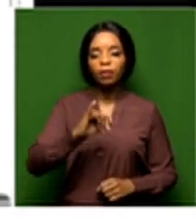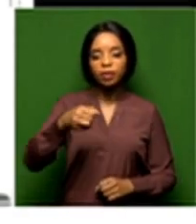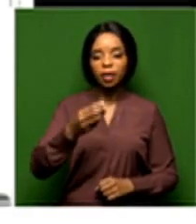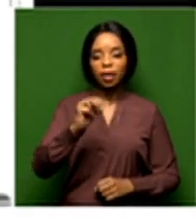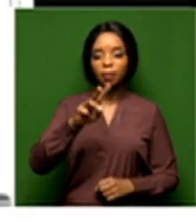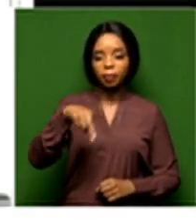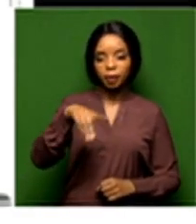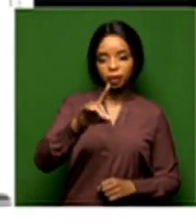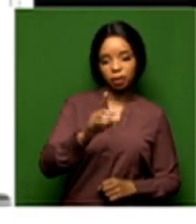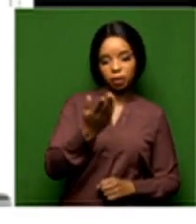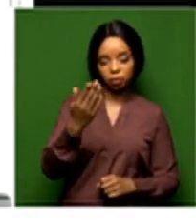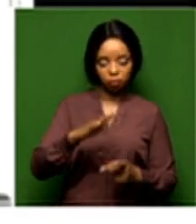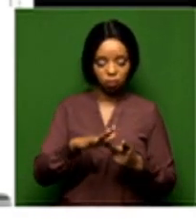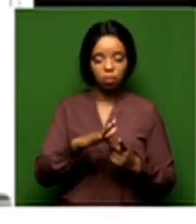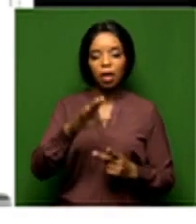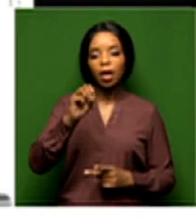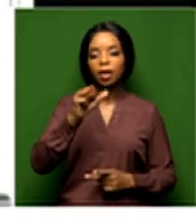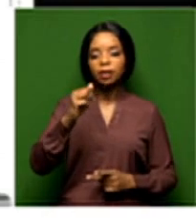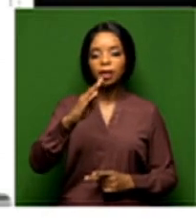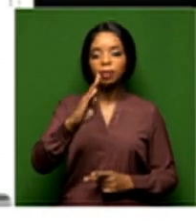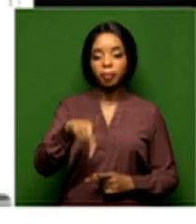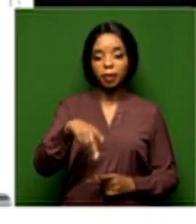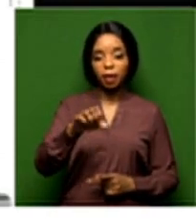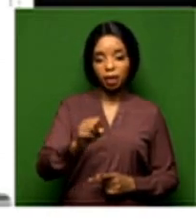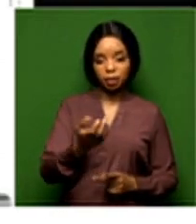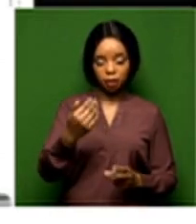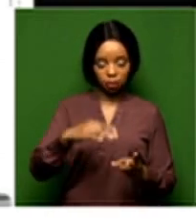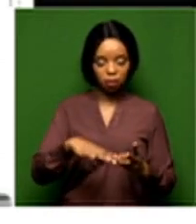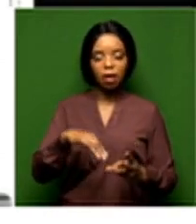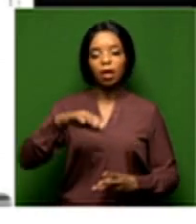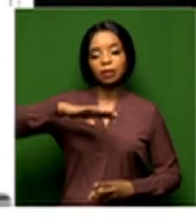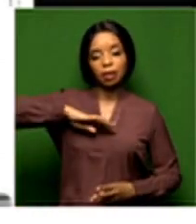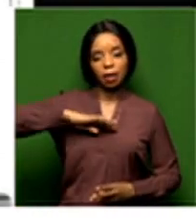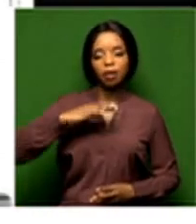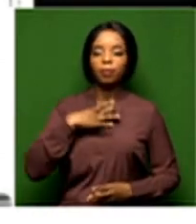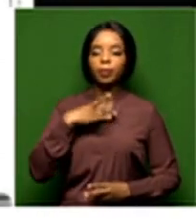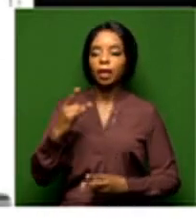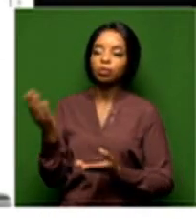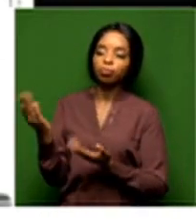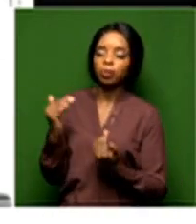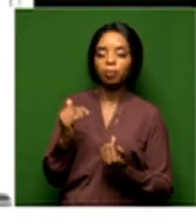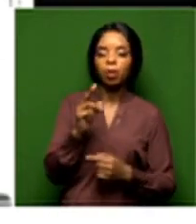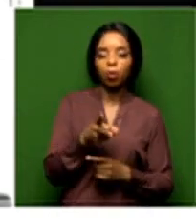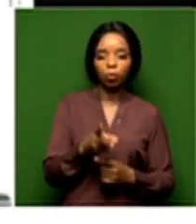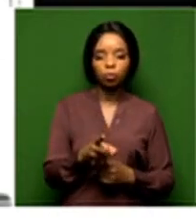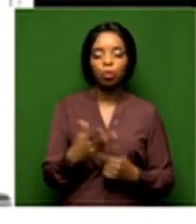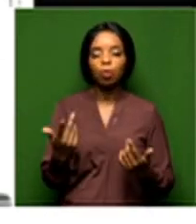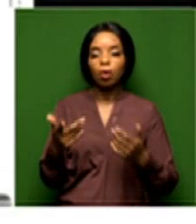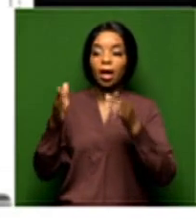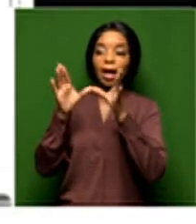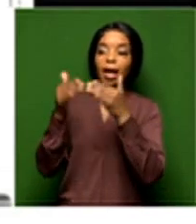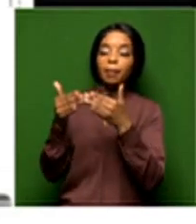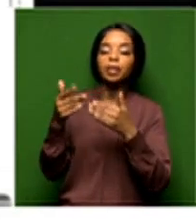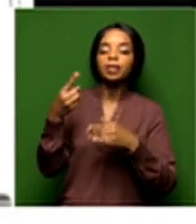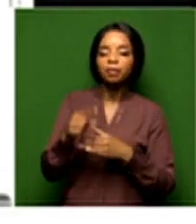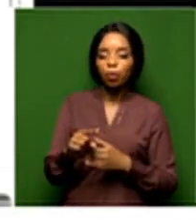have SAPS. Also would like to invite SANDF as well. I have additional security company that's going to help us.